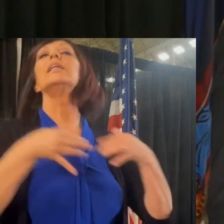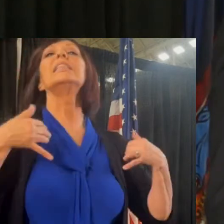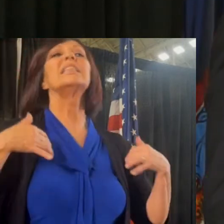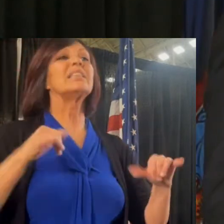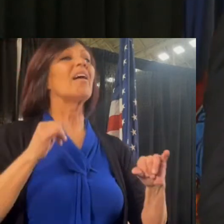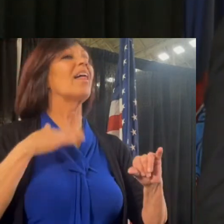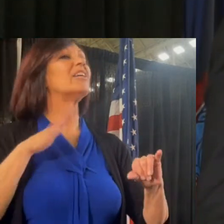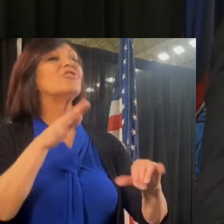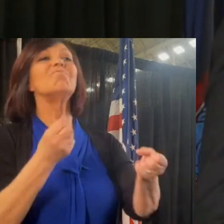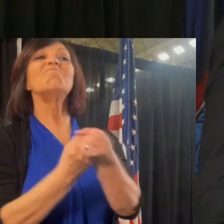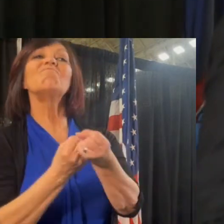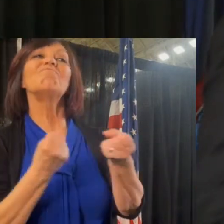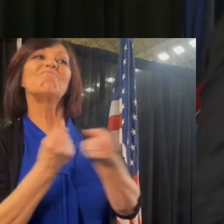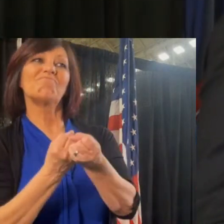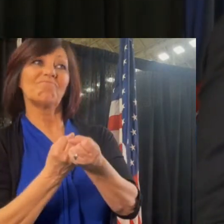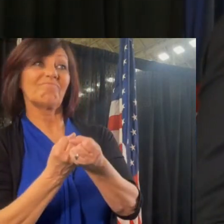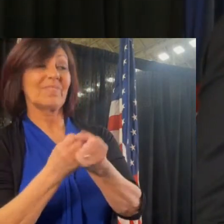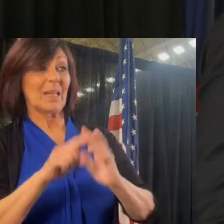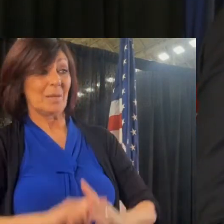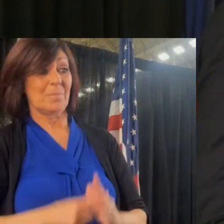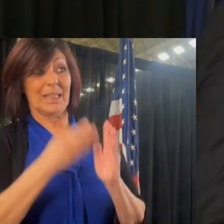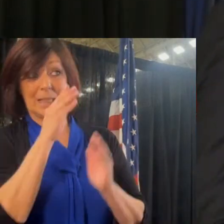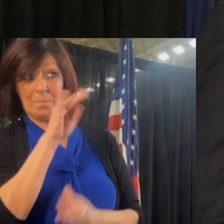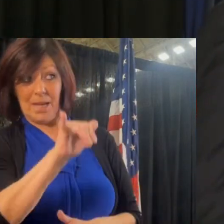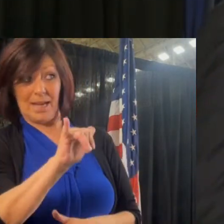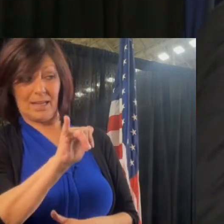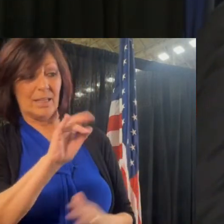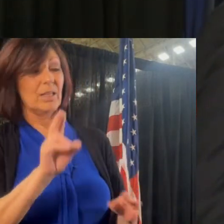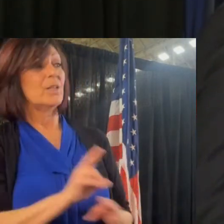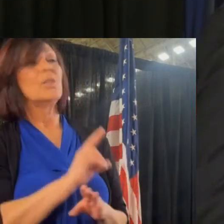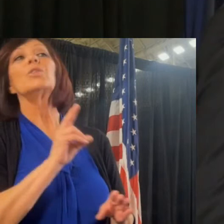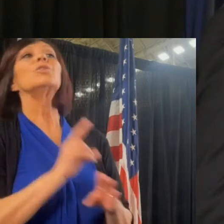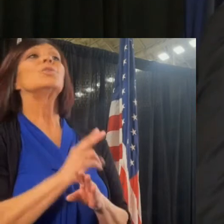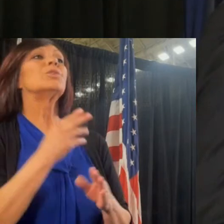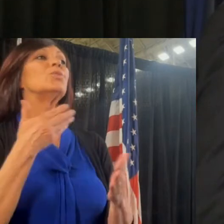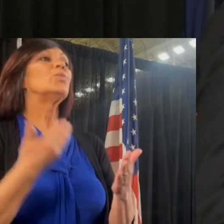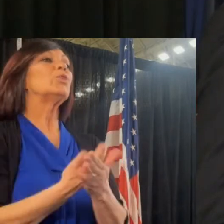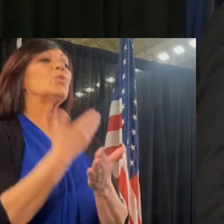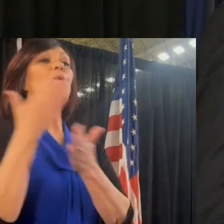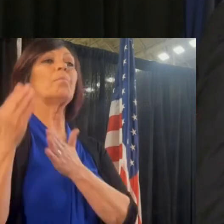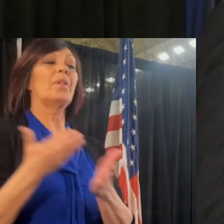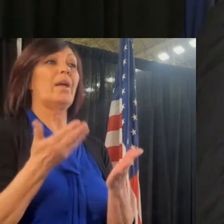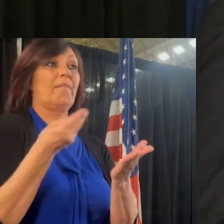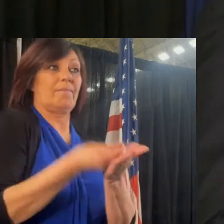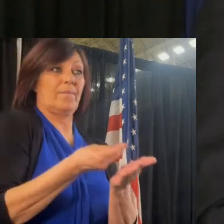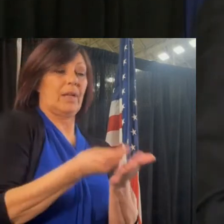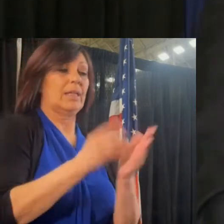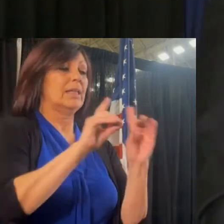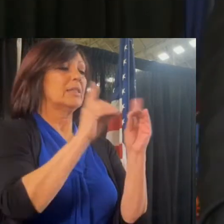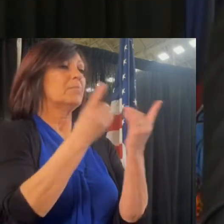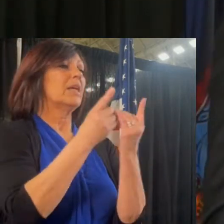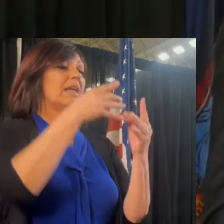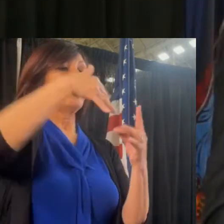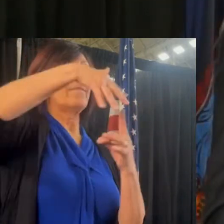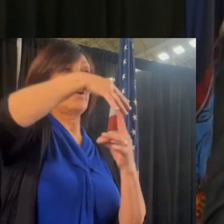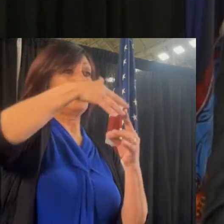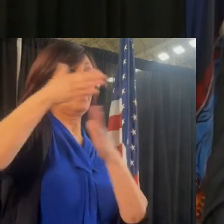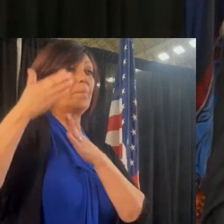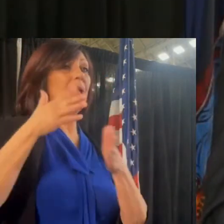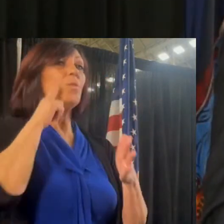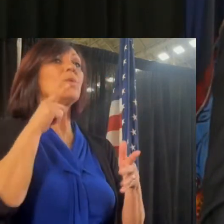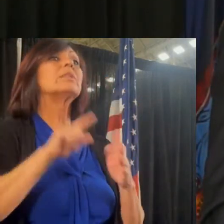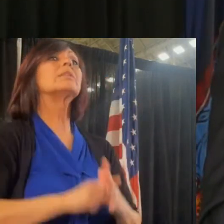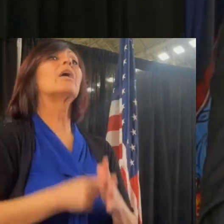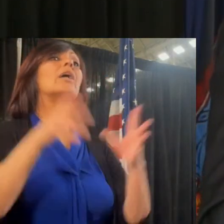has your back. Beginning in May, using Renew Plan funding, the Department of Environment and Planning will start